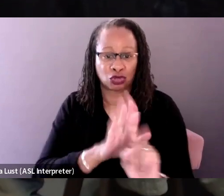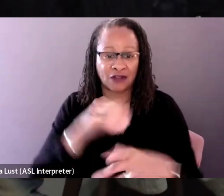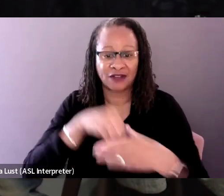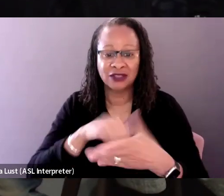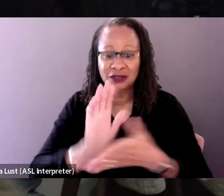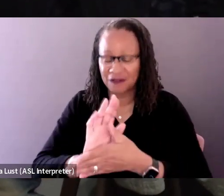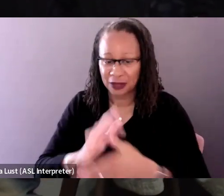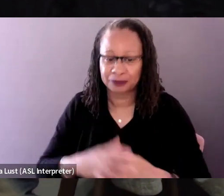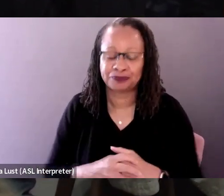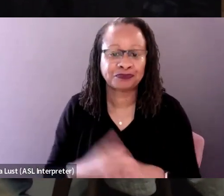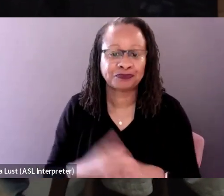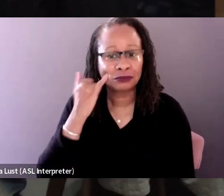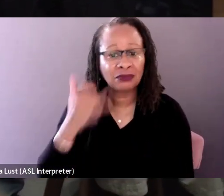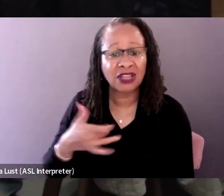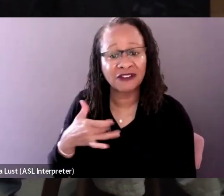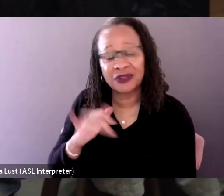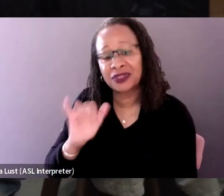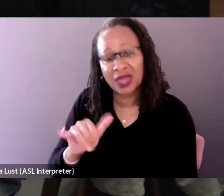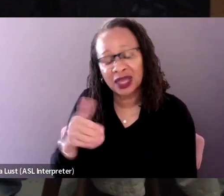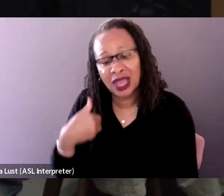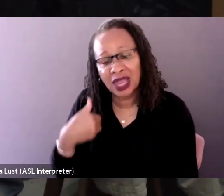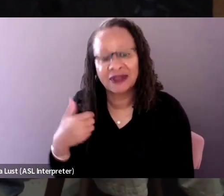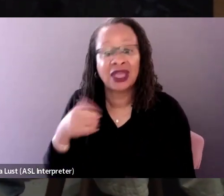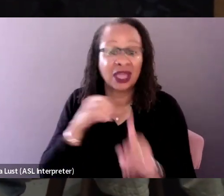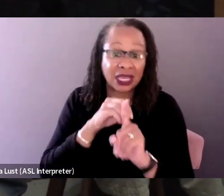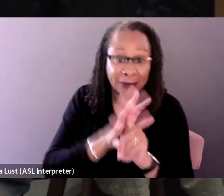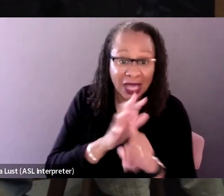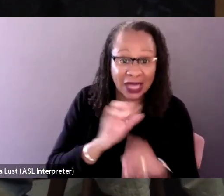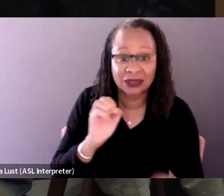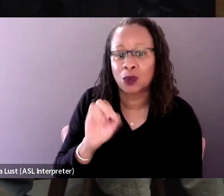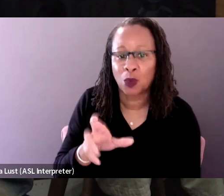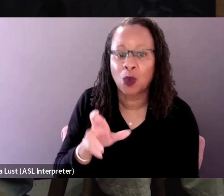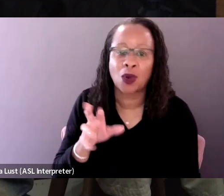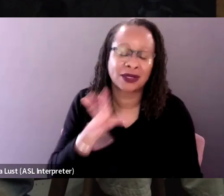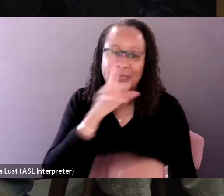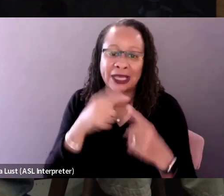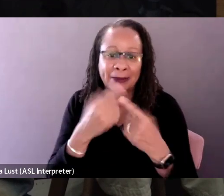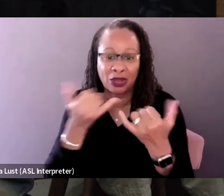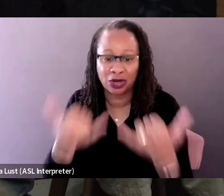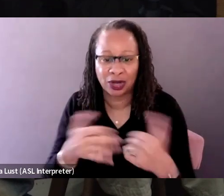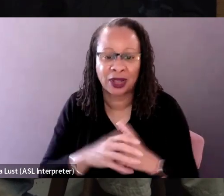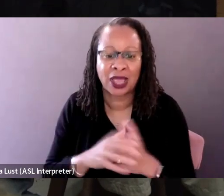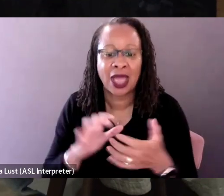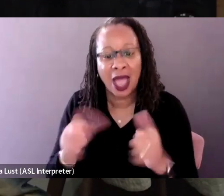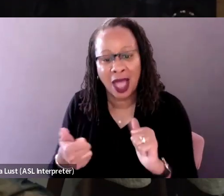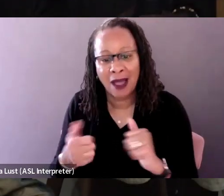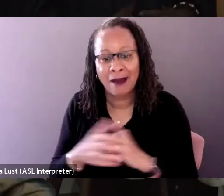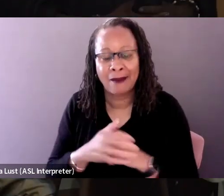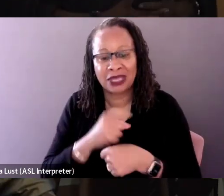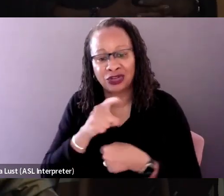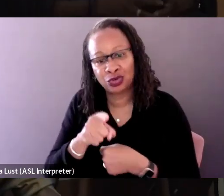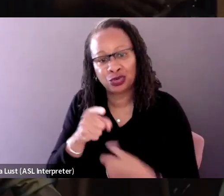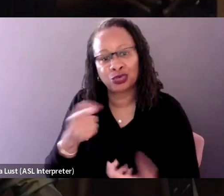like that had any impact, or even just thinking about it now, how it made you